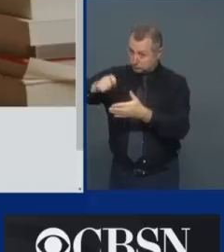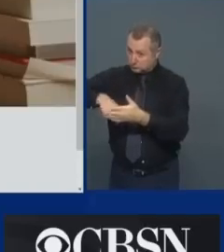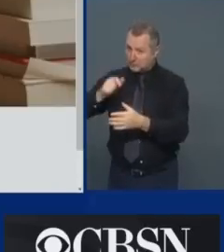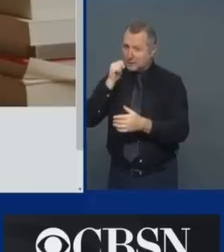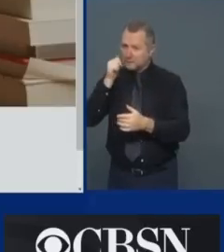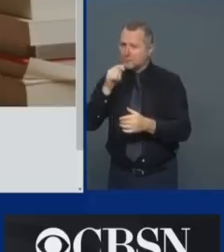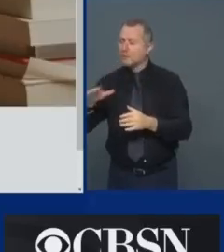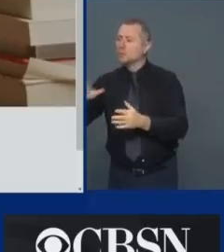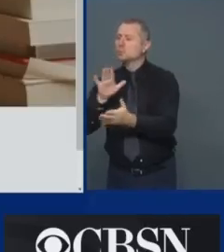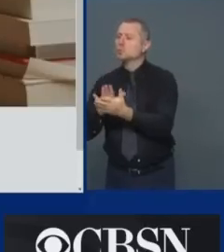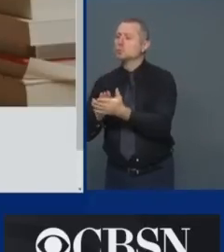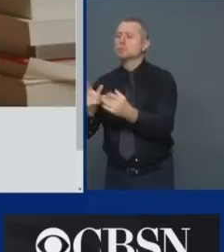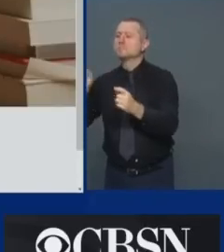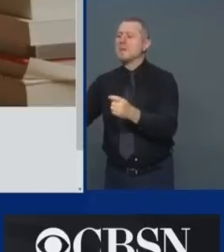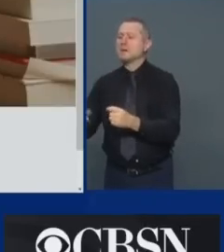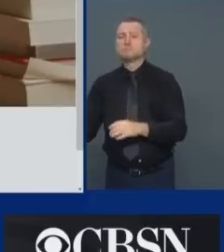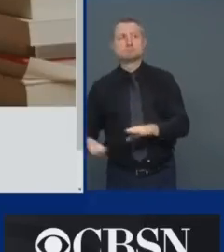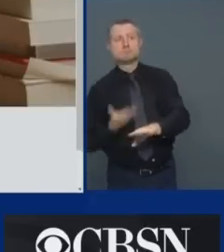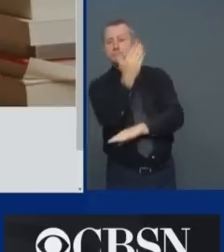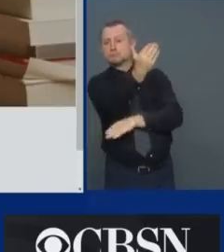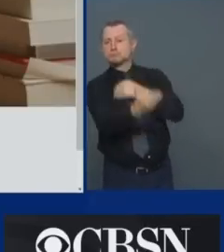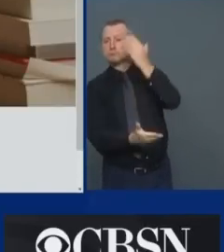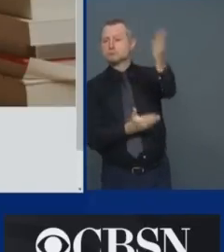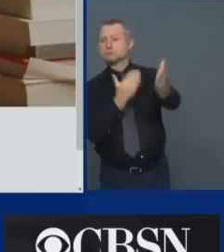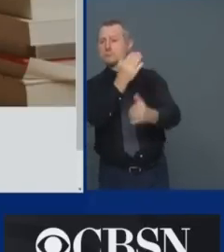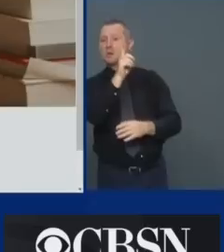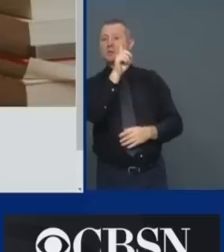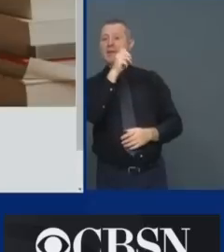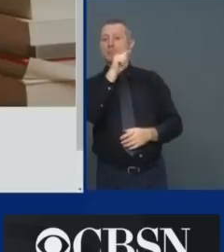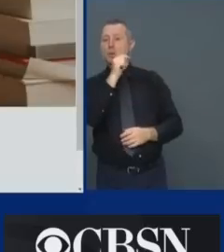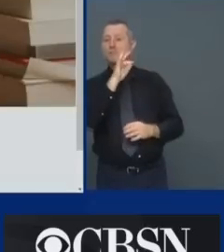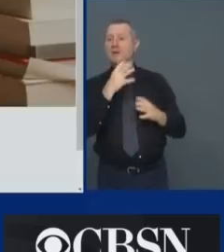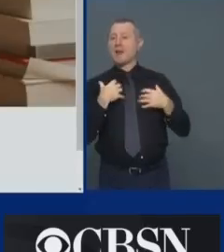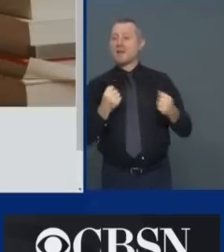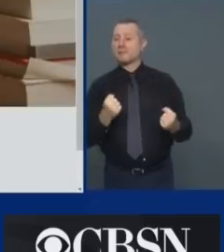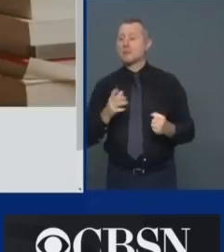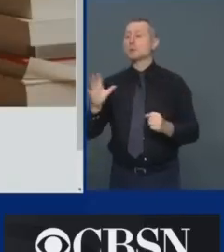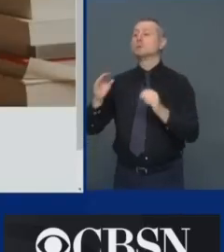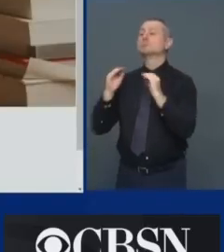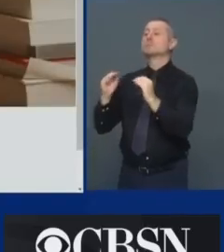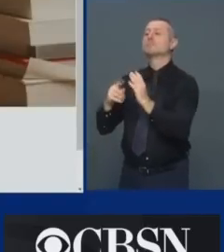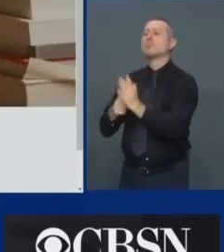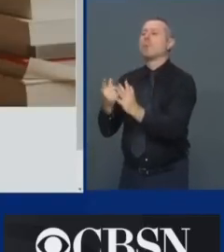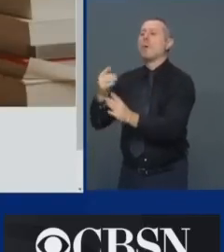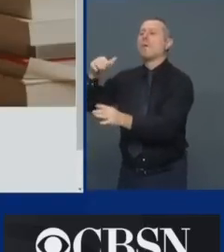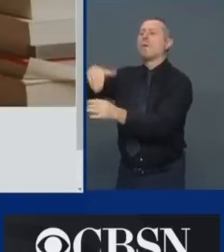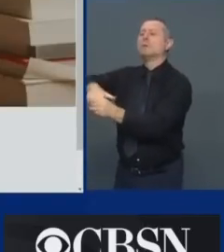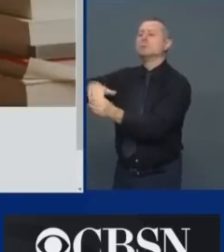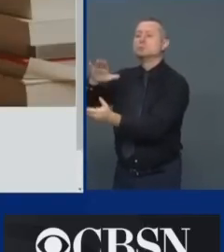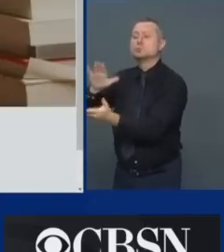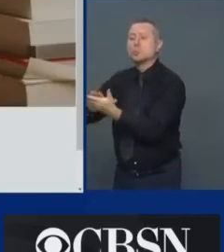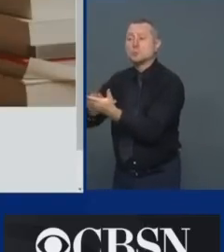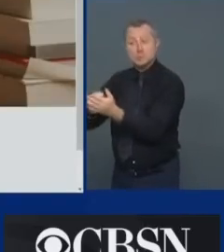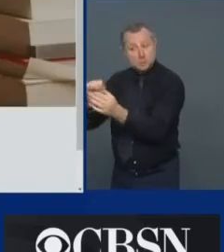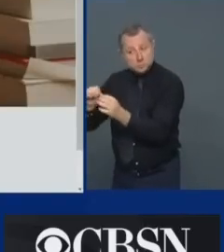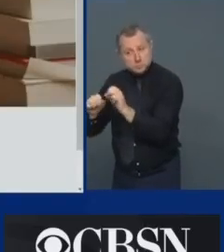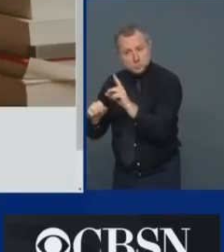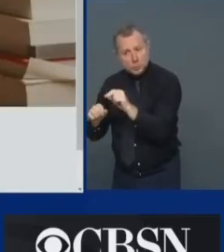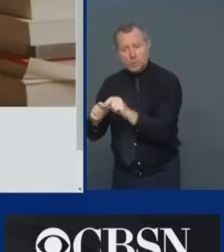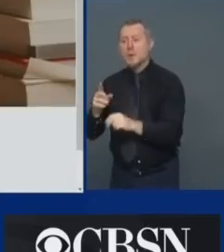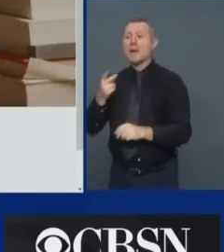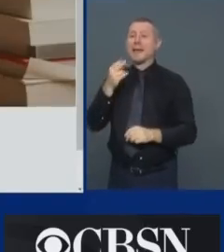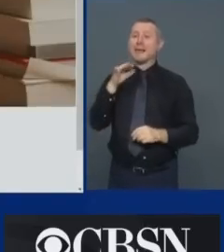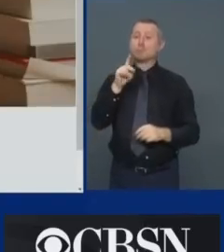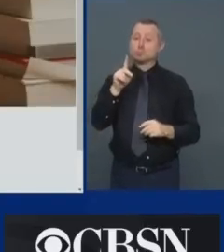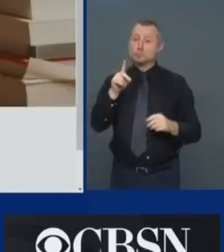to the Department of Health the current teaching model for the school. Is it in person? Is it remote only? Is it hybrid? The number of